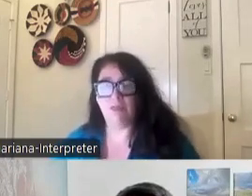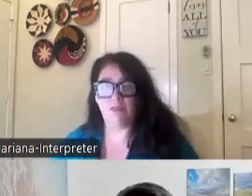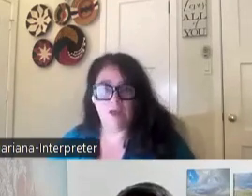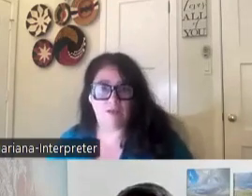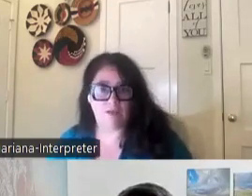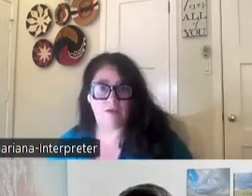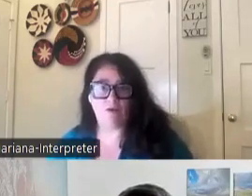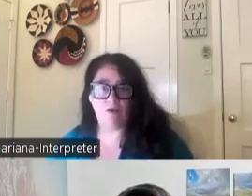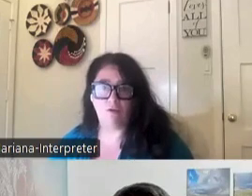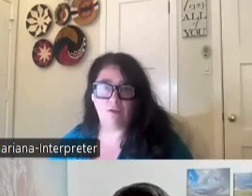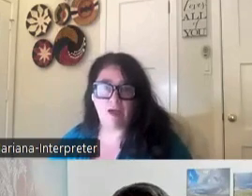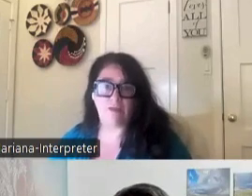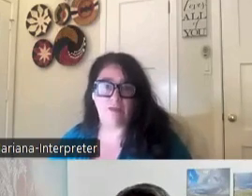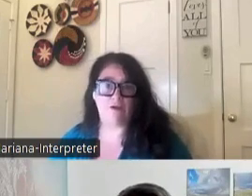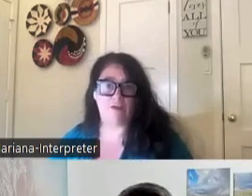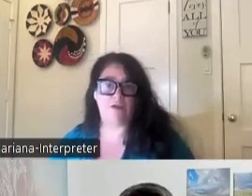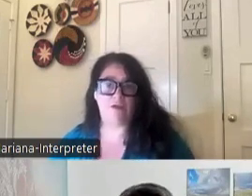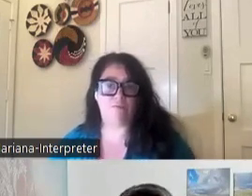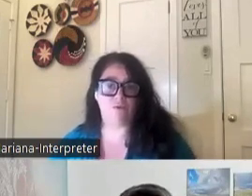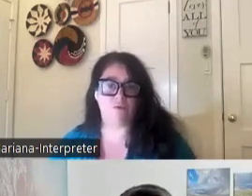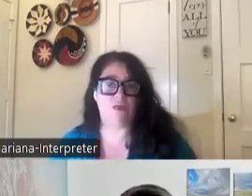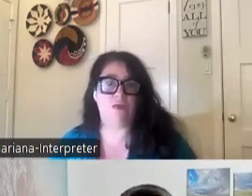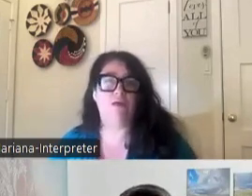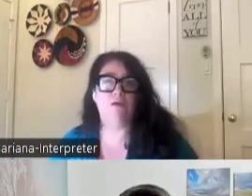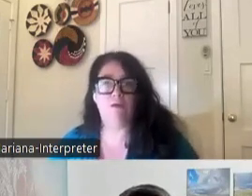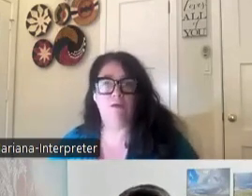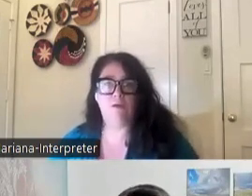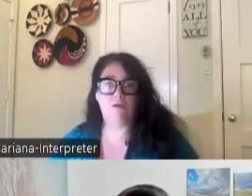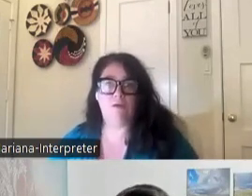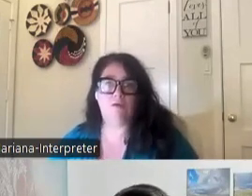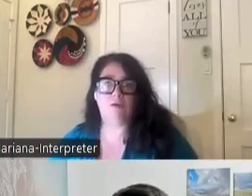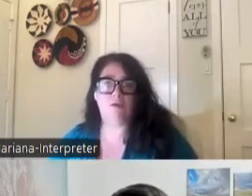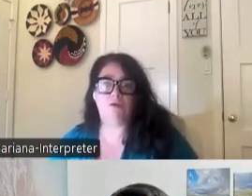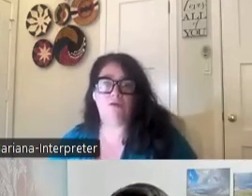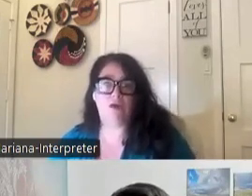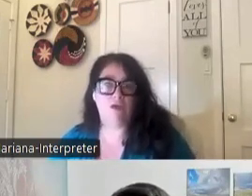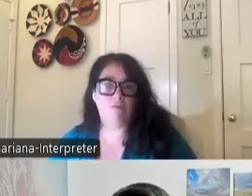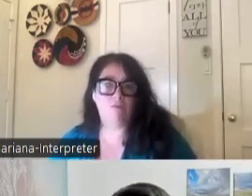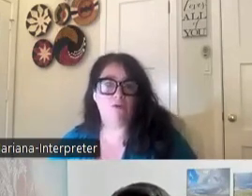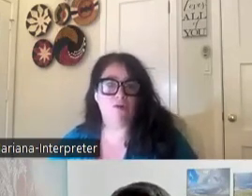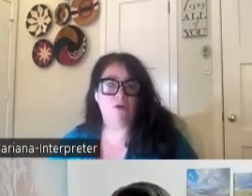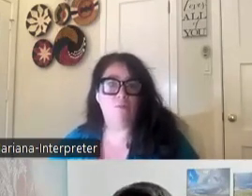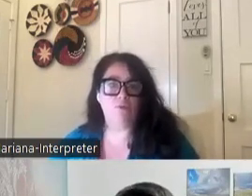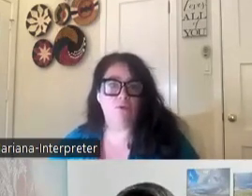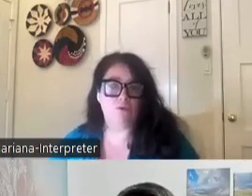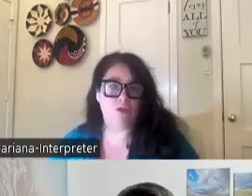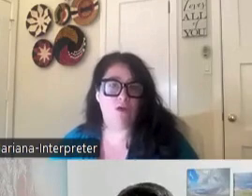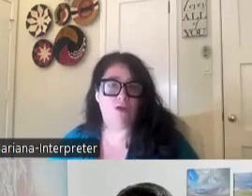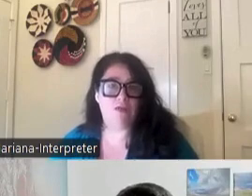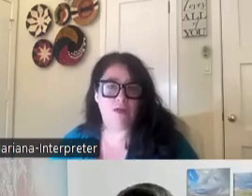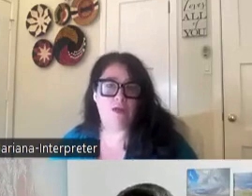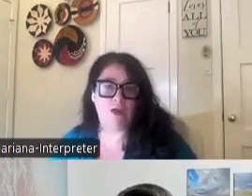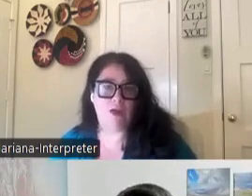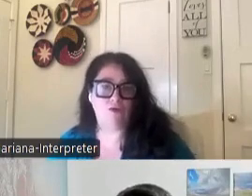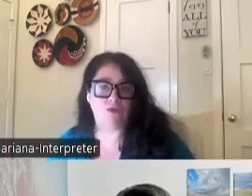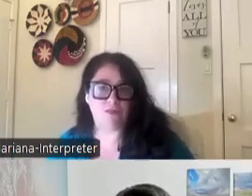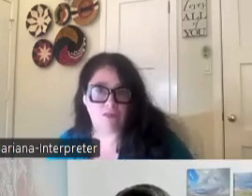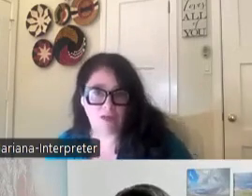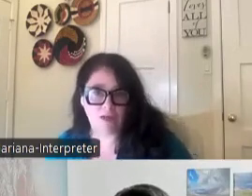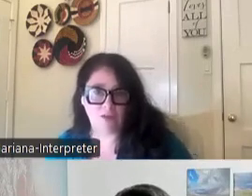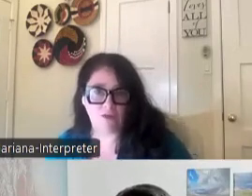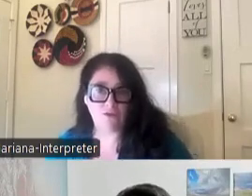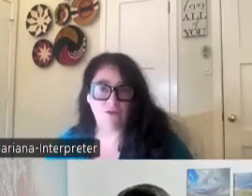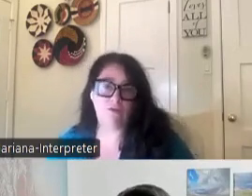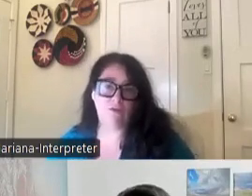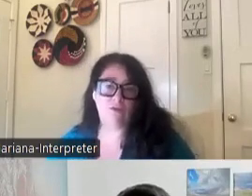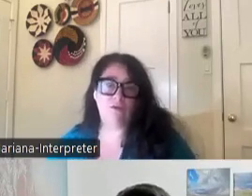far. So on a path toward 2.5 to 3 degrees centigrade, or about 4.5 to 5.5 degrees Fahrenheit